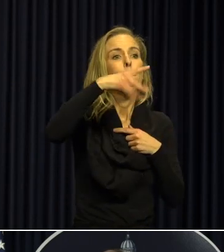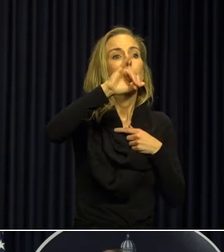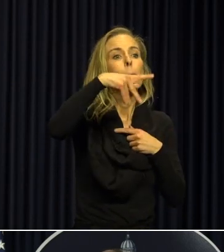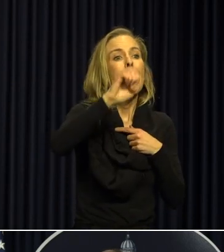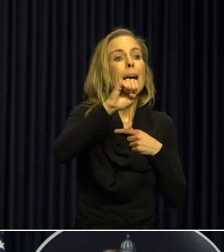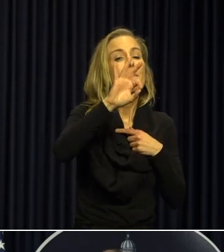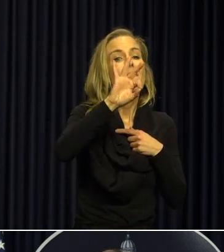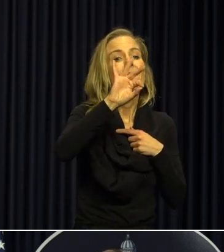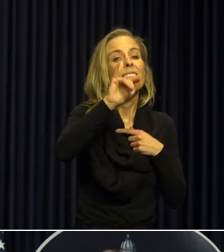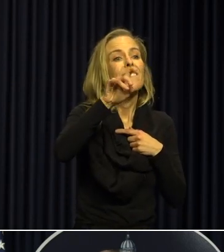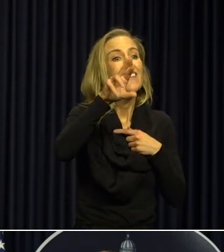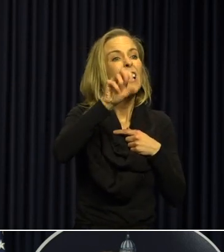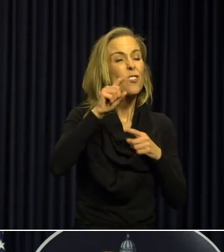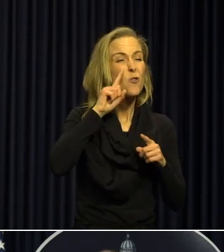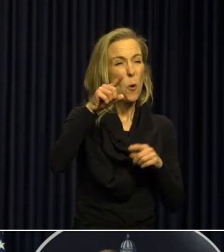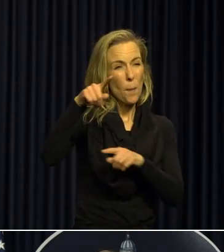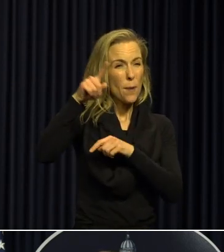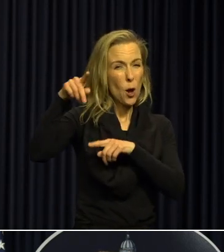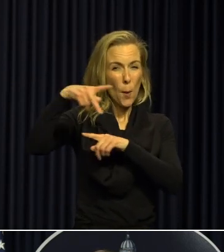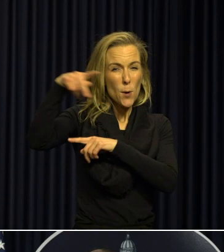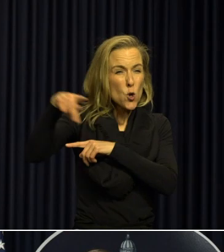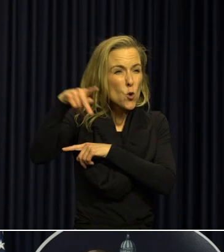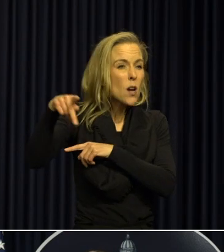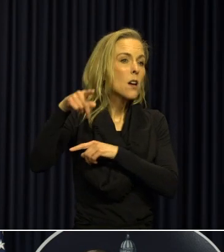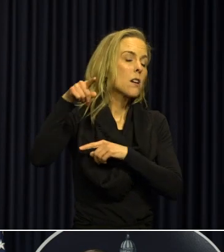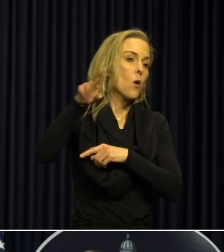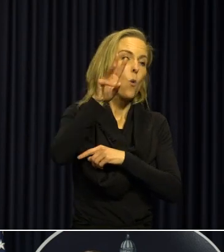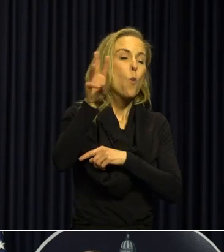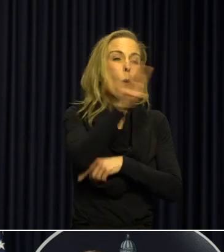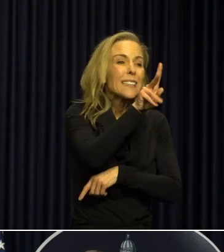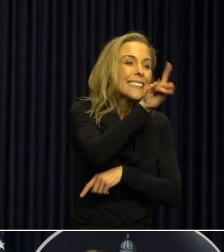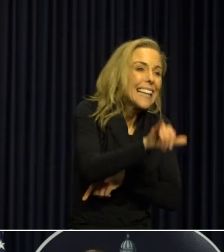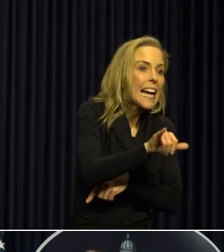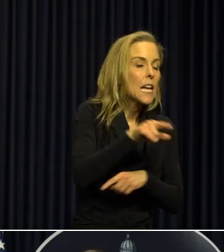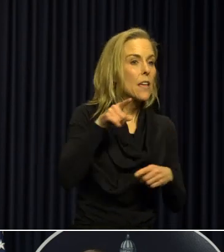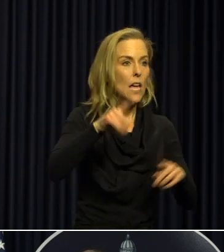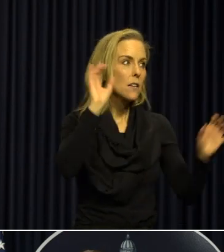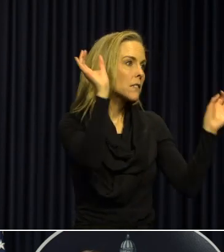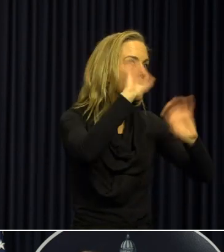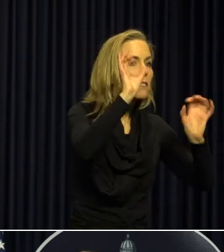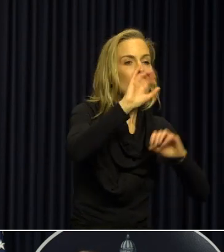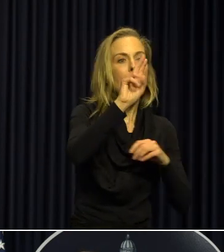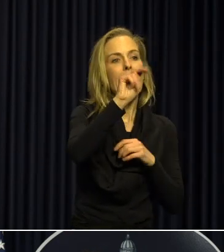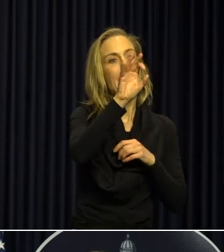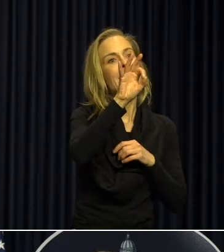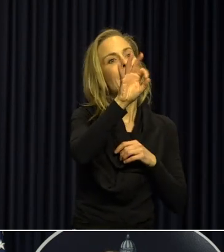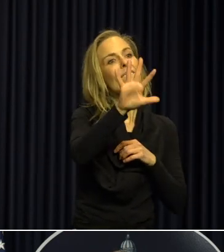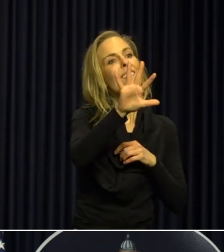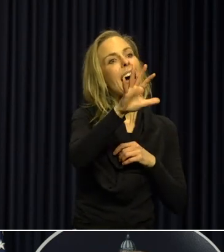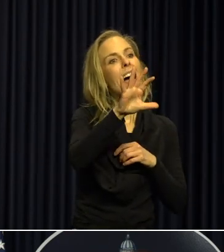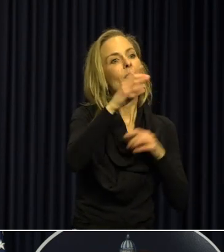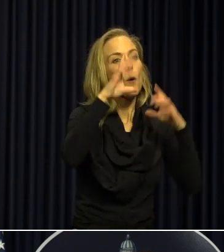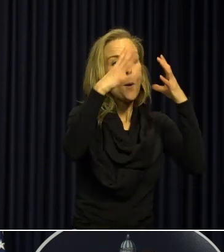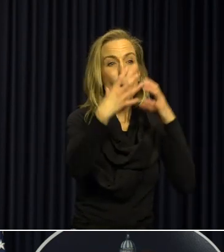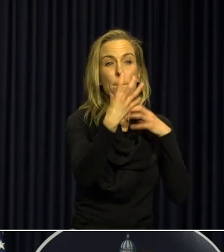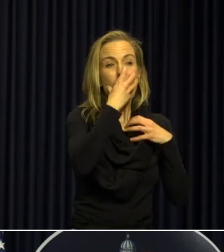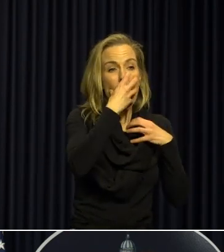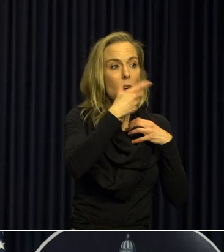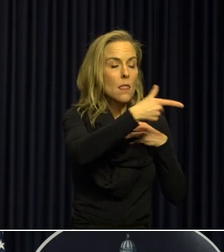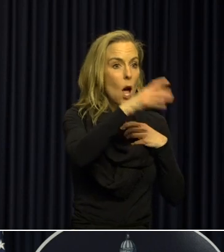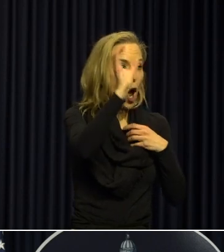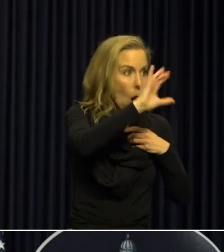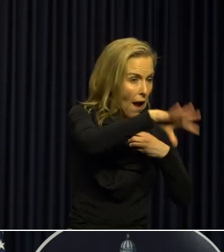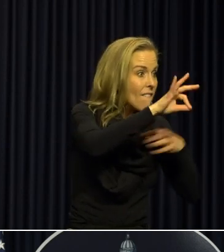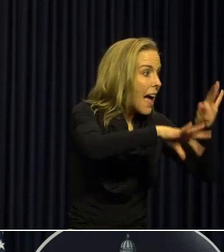Western Kentucky and Paducah were driving around picking up N95 masks and donating them. This was an everybody